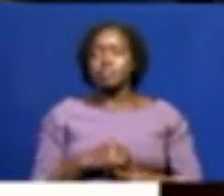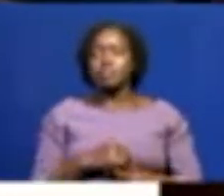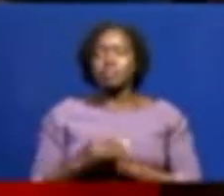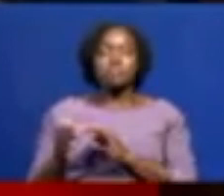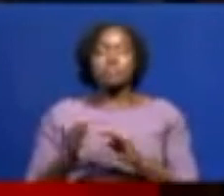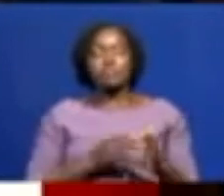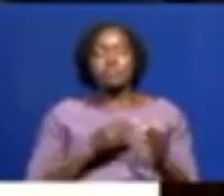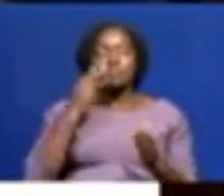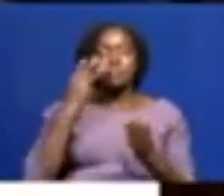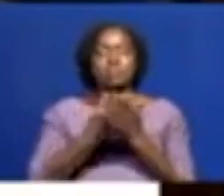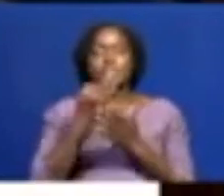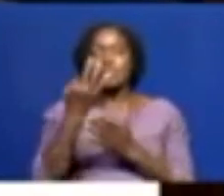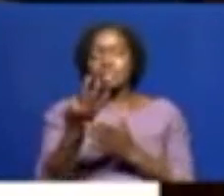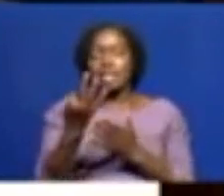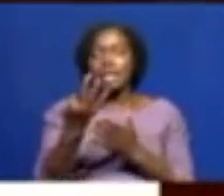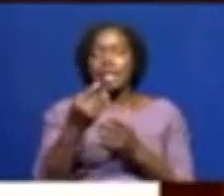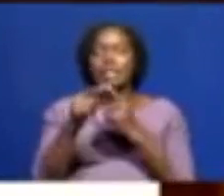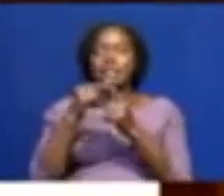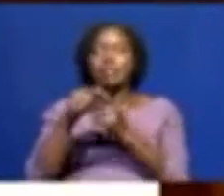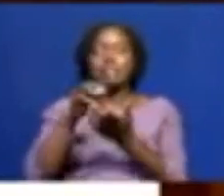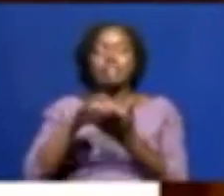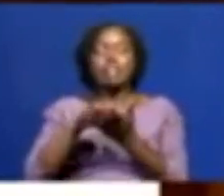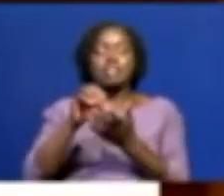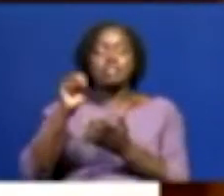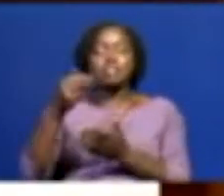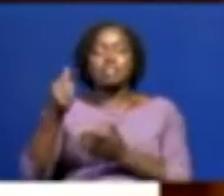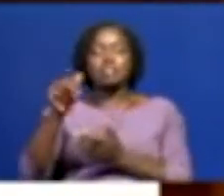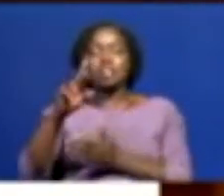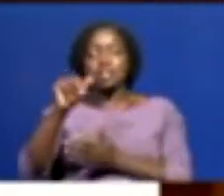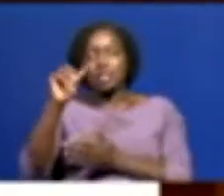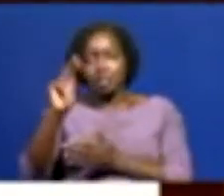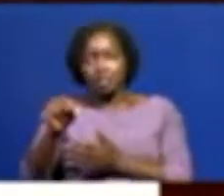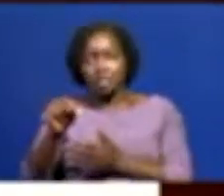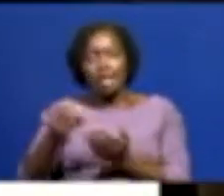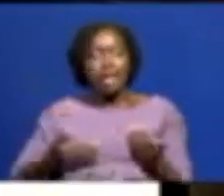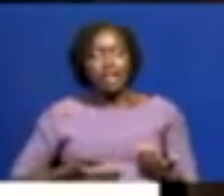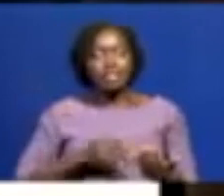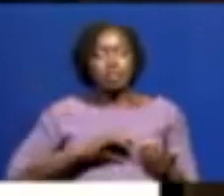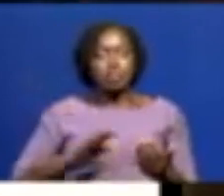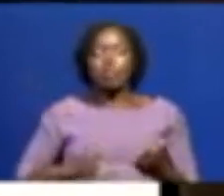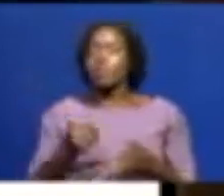Elsewhere, 3 witnesses in the murder case of Sharon Otieno and her unborn child took to the stand.